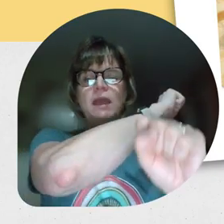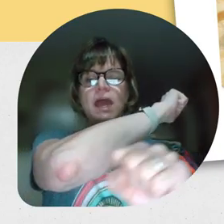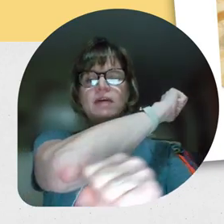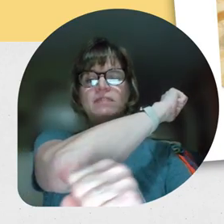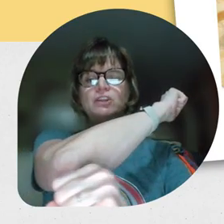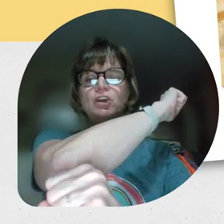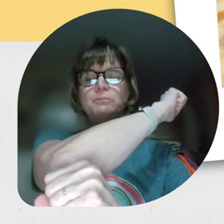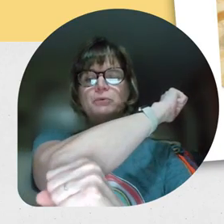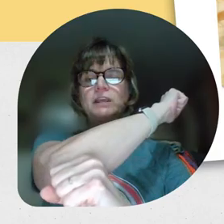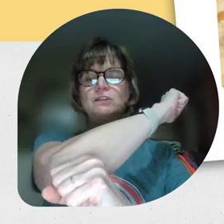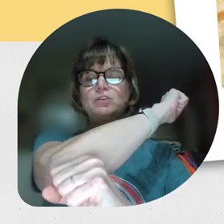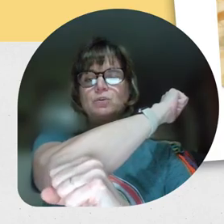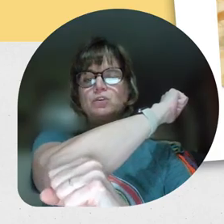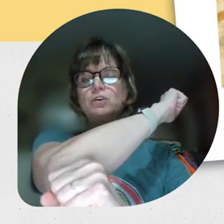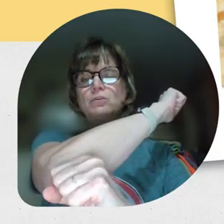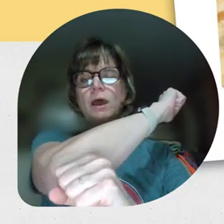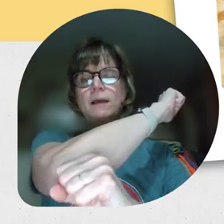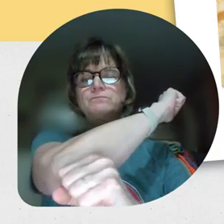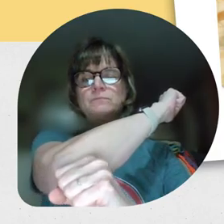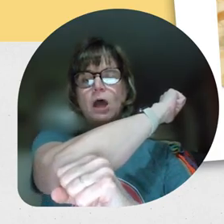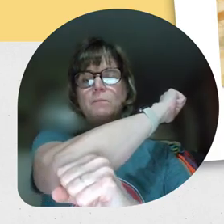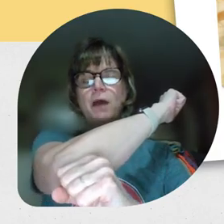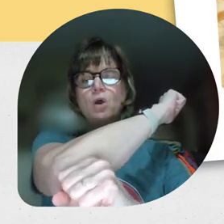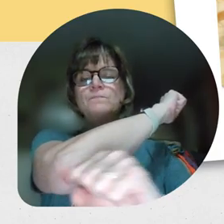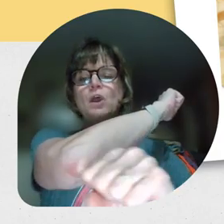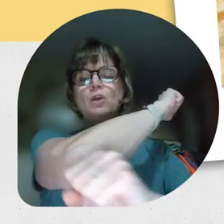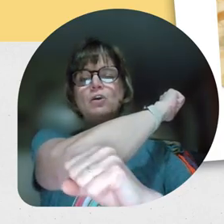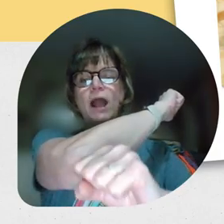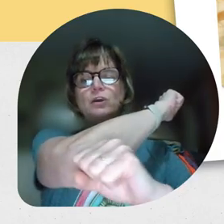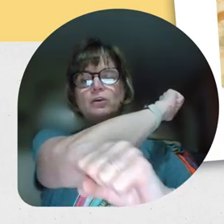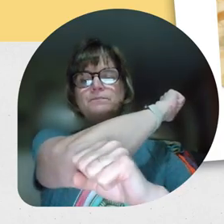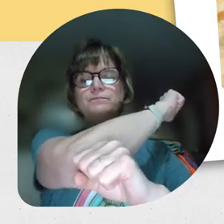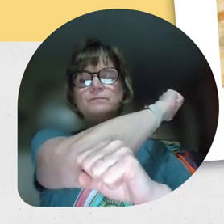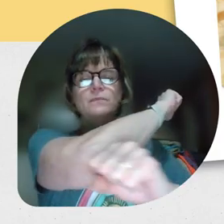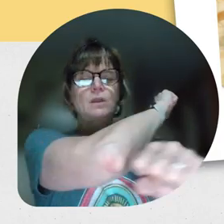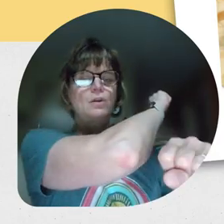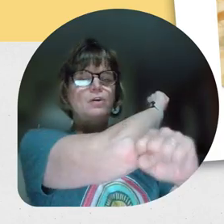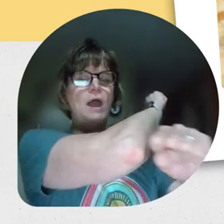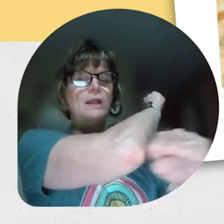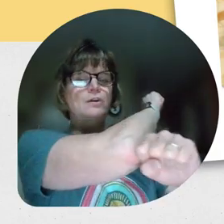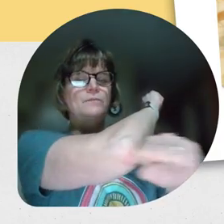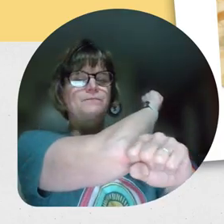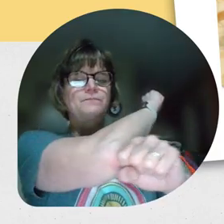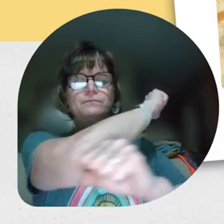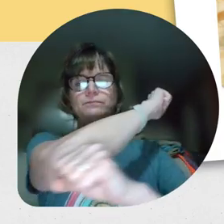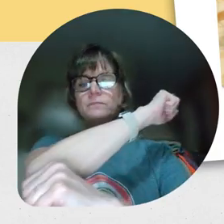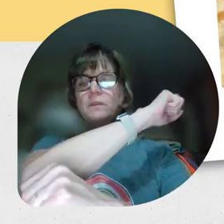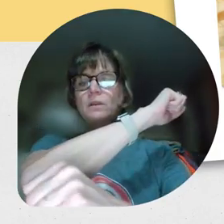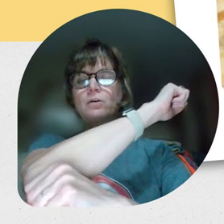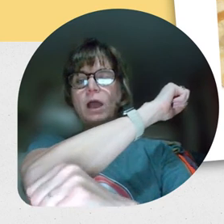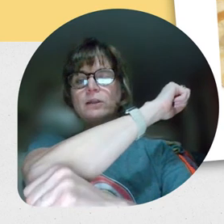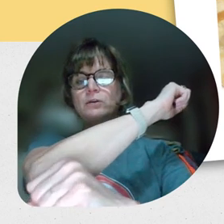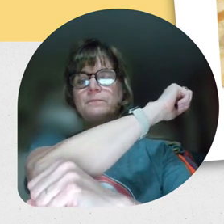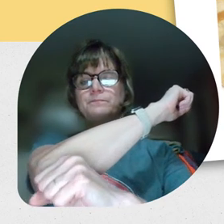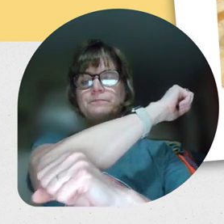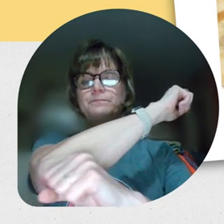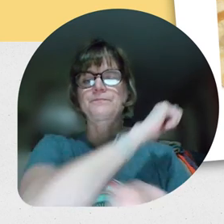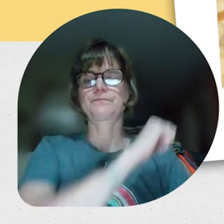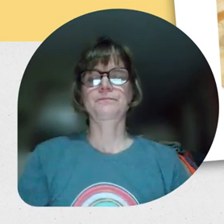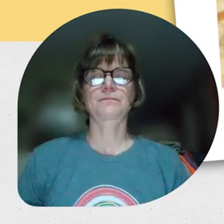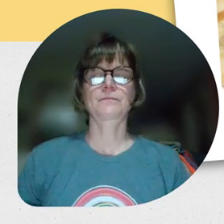shape, and then you're going to bring it to your elbow. Cracker, cracker, cracker.